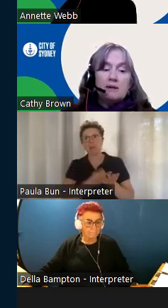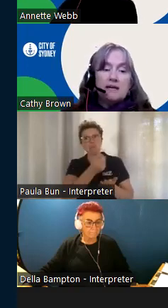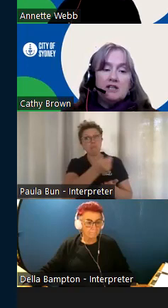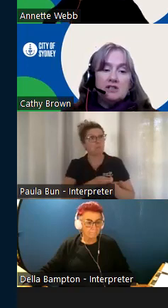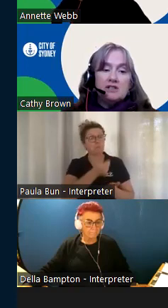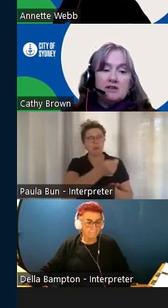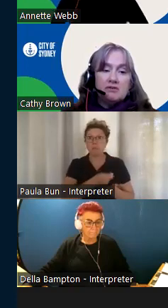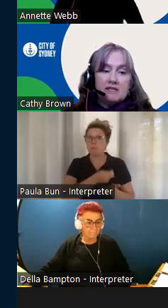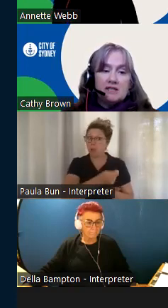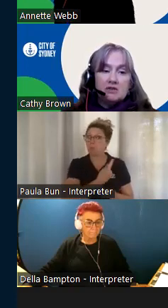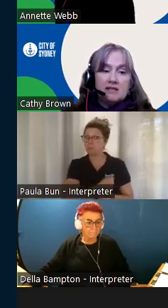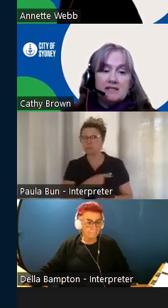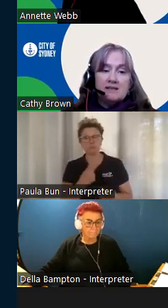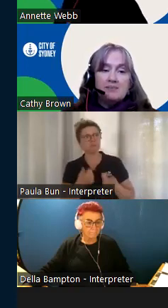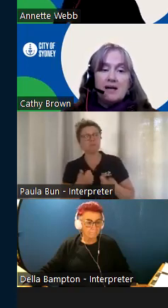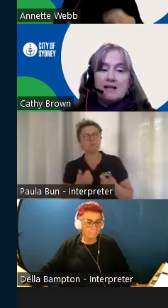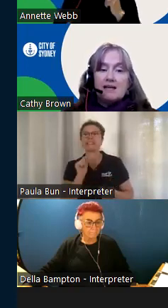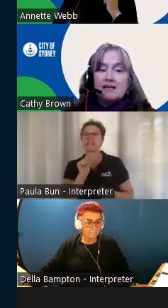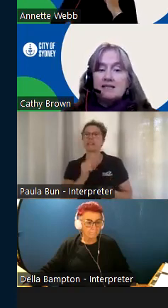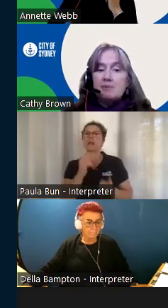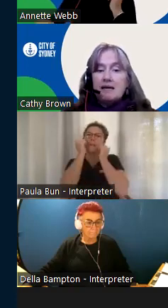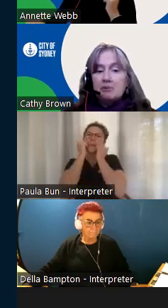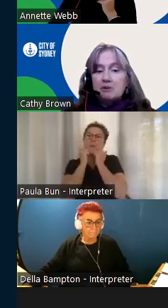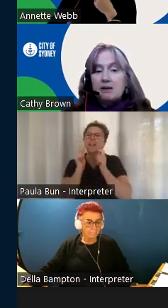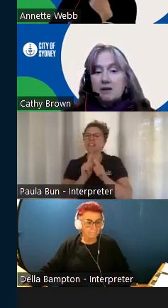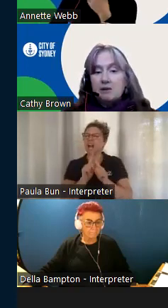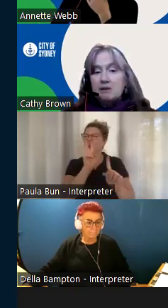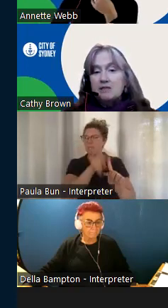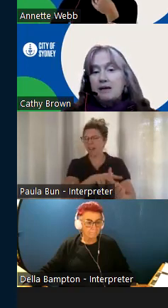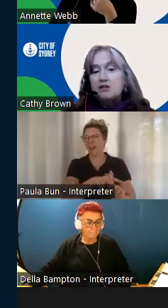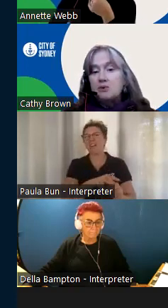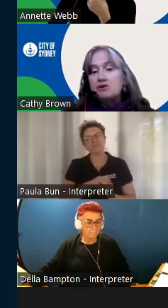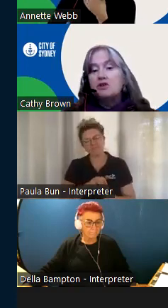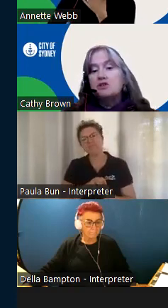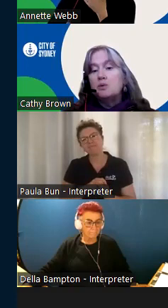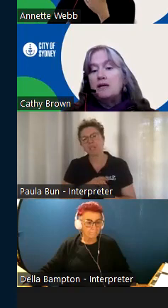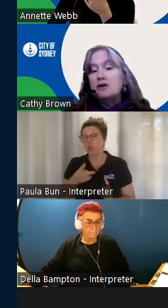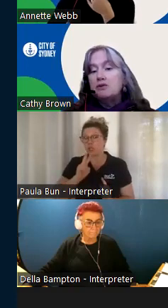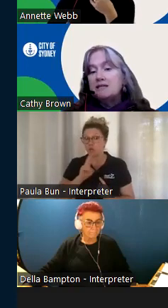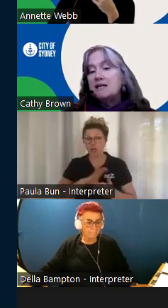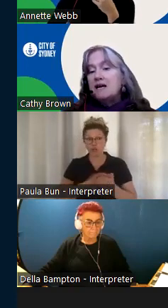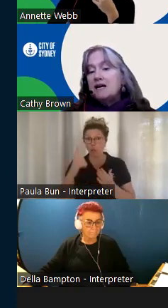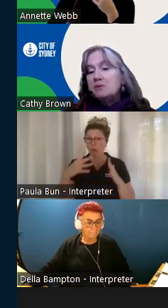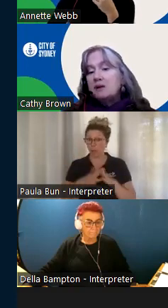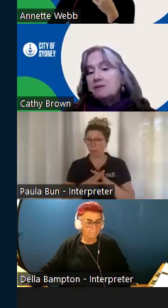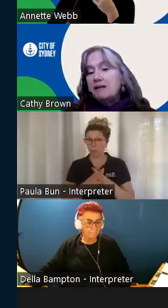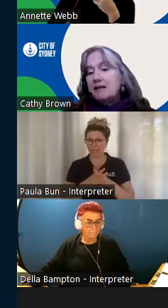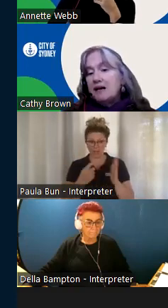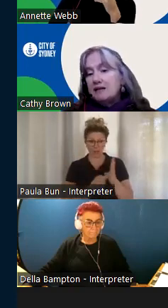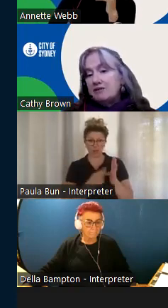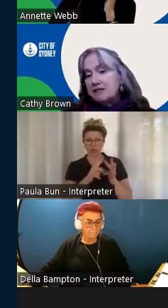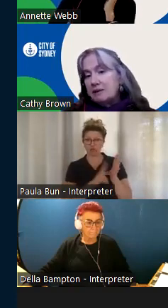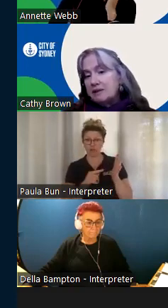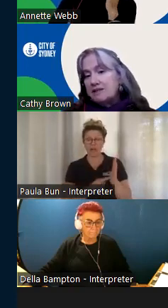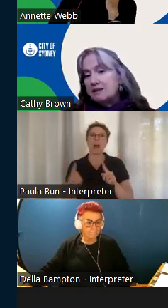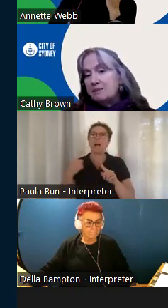financial obligations of the residential lease. That is, being able to meet the commitment to pay $200 a week rent, as well as meet the